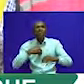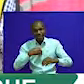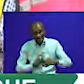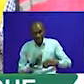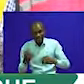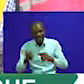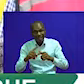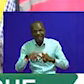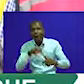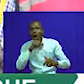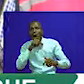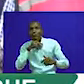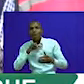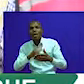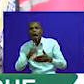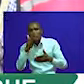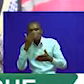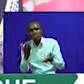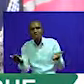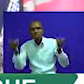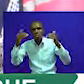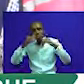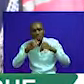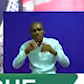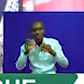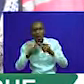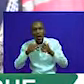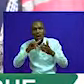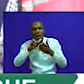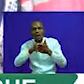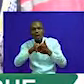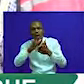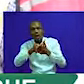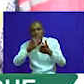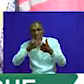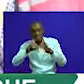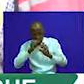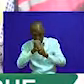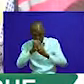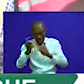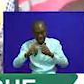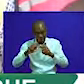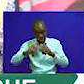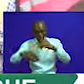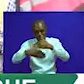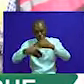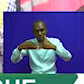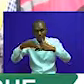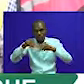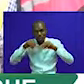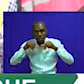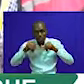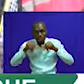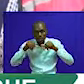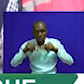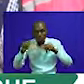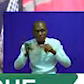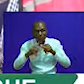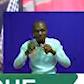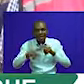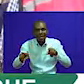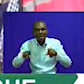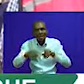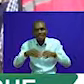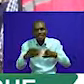that was the reason why it gave in. What we are doing is we have assessed the damage. We are now working on a cost